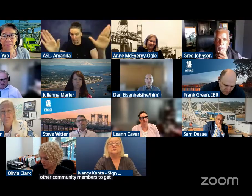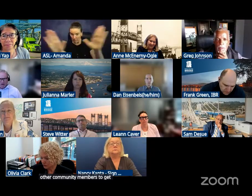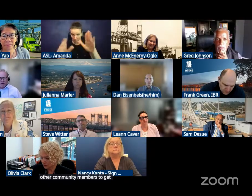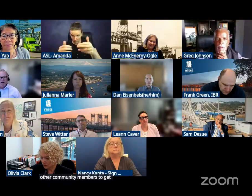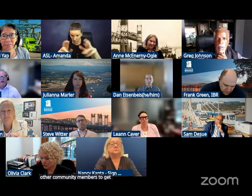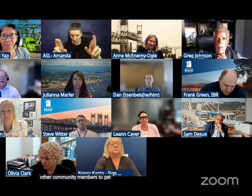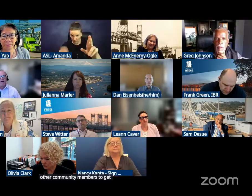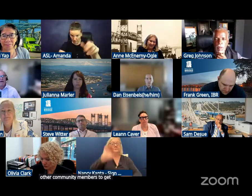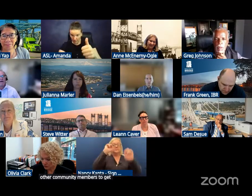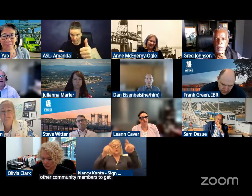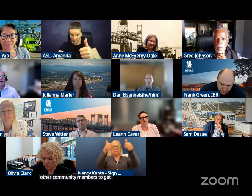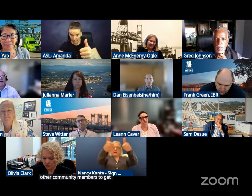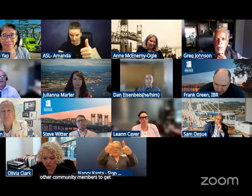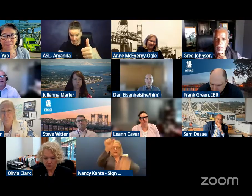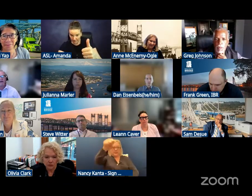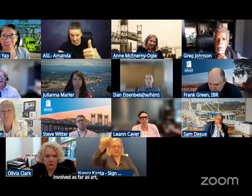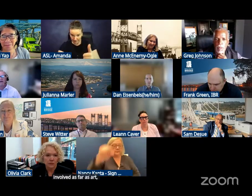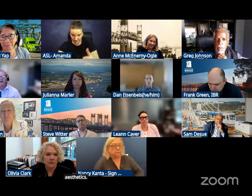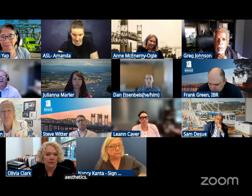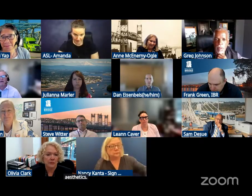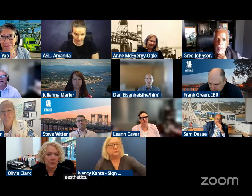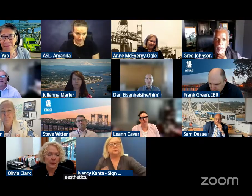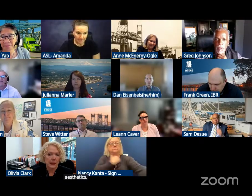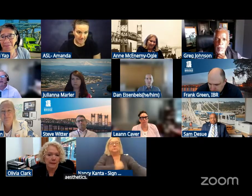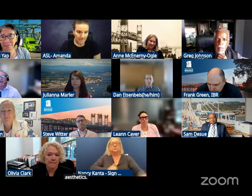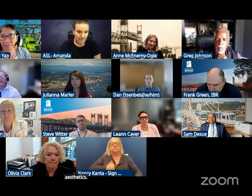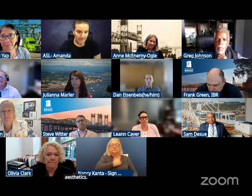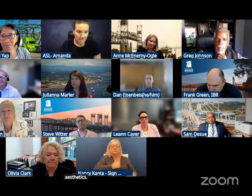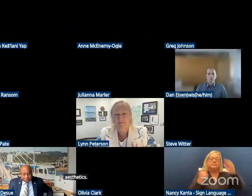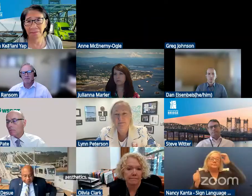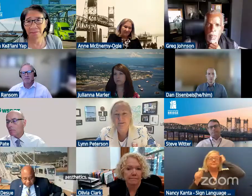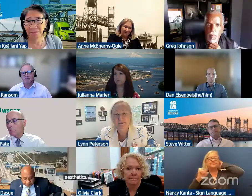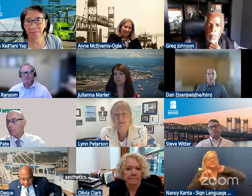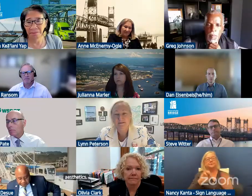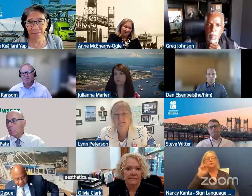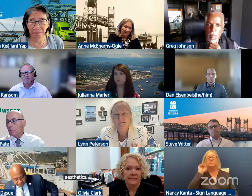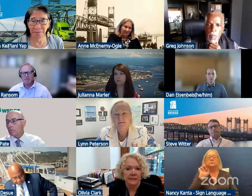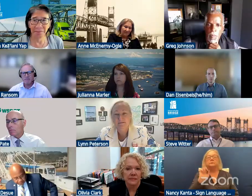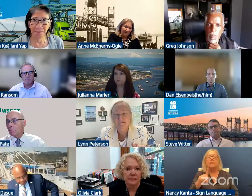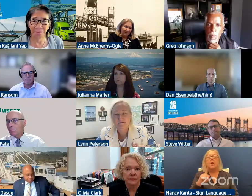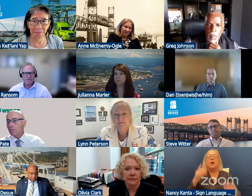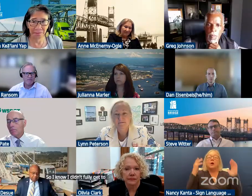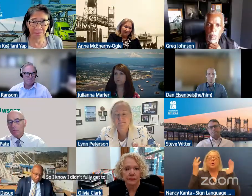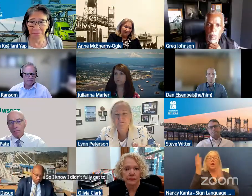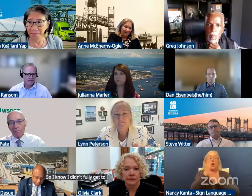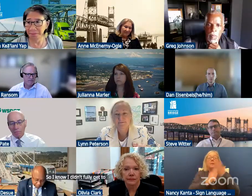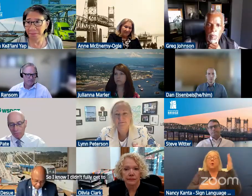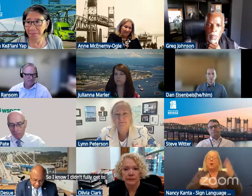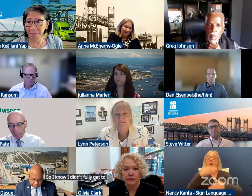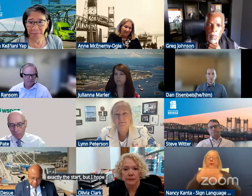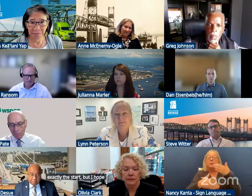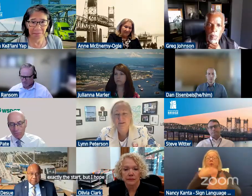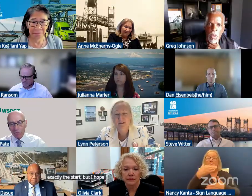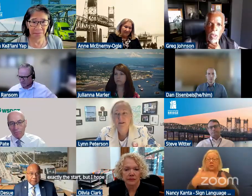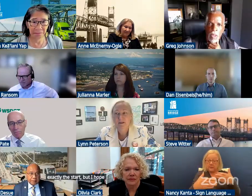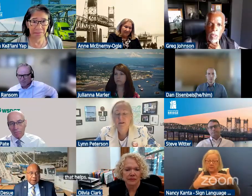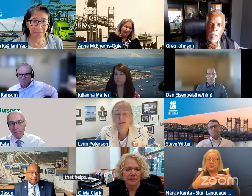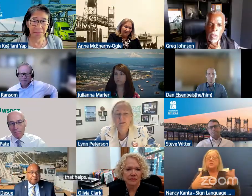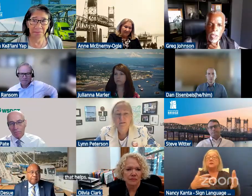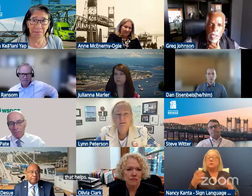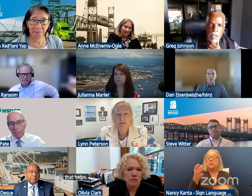get to exactly the start, but I hope that helps. Part of this process was actually to get that feedback from the